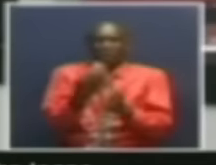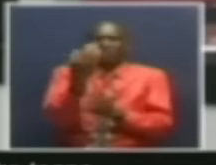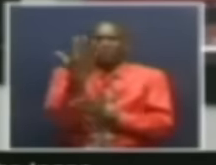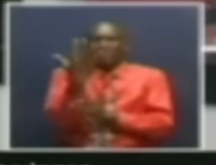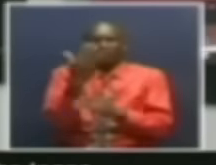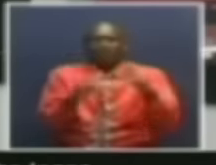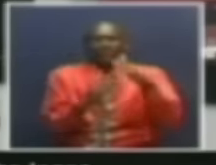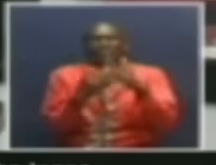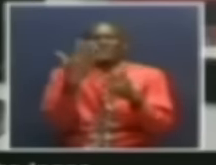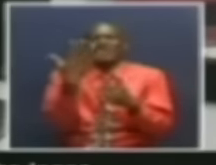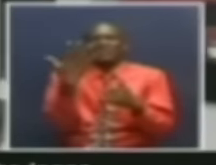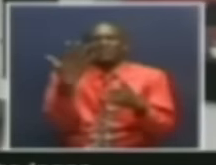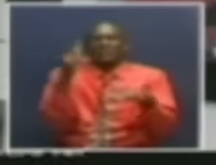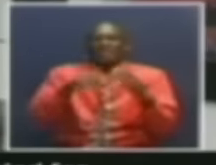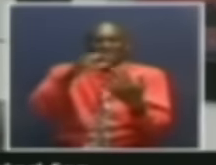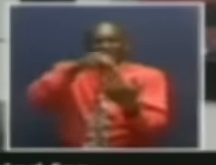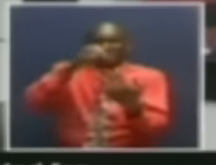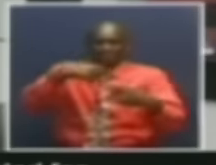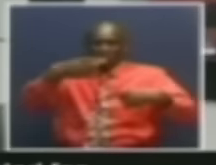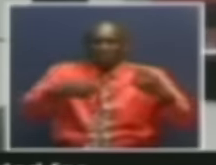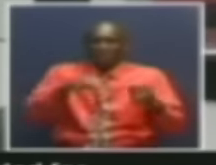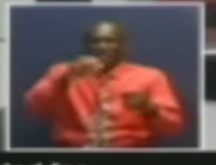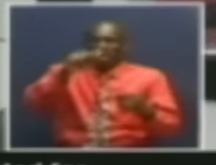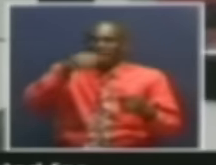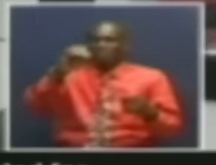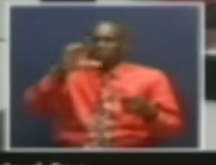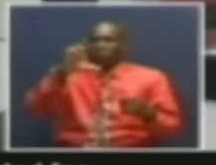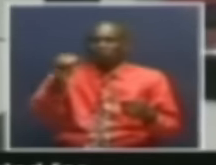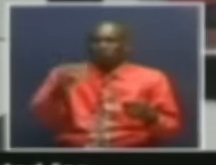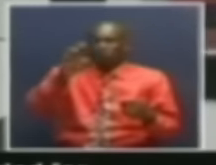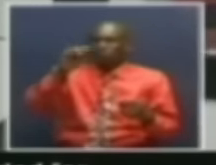least top five, in this election process. Apollo Mboya, the advocate of the High Court.